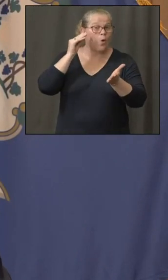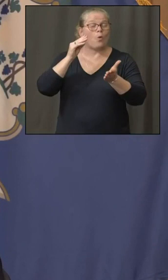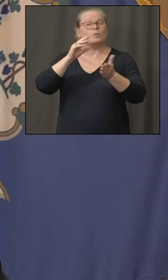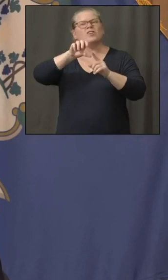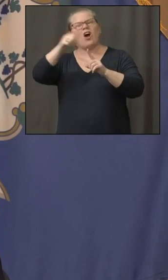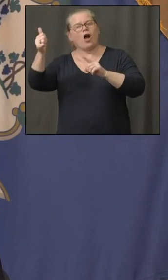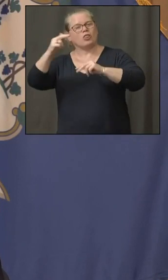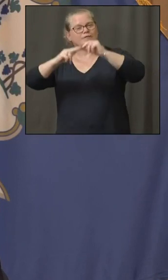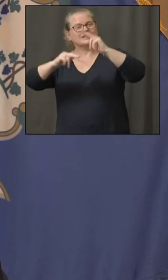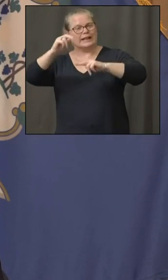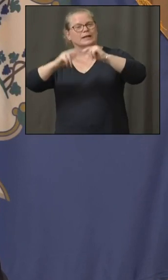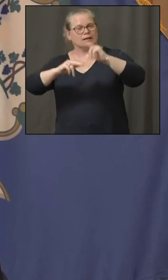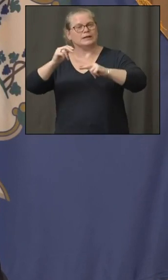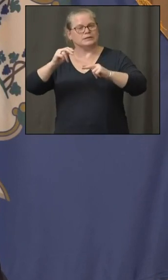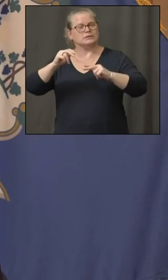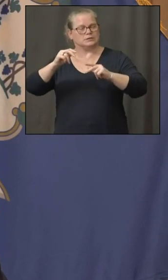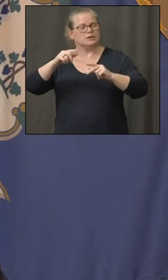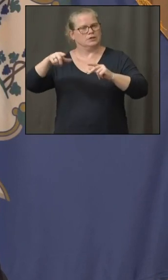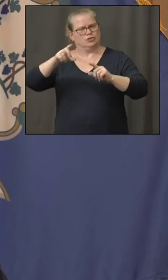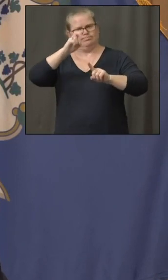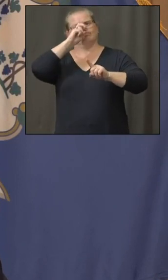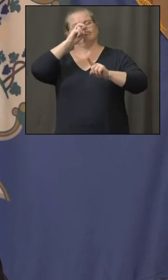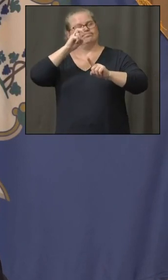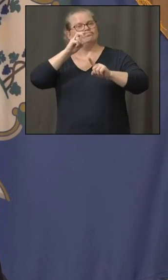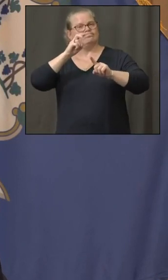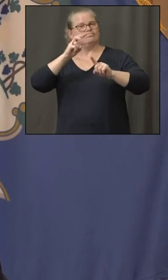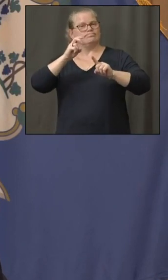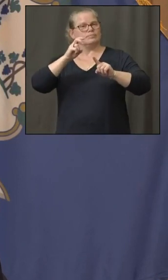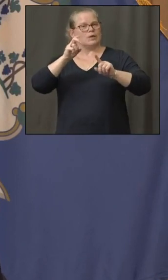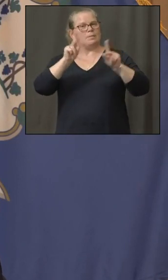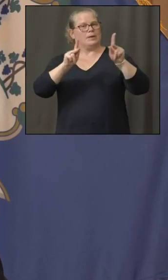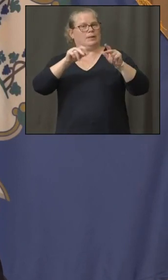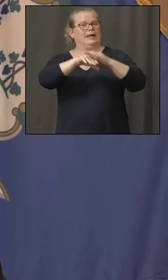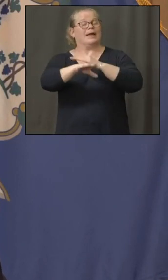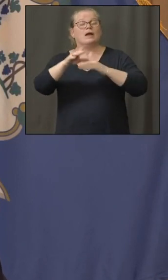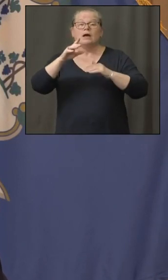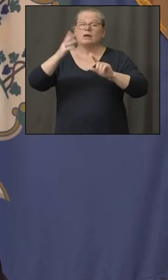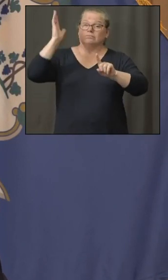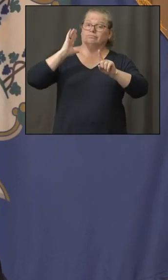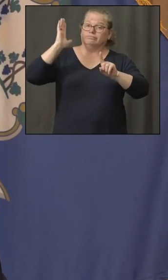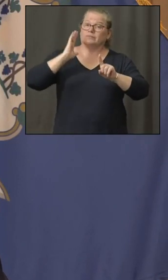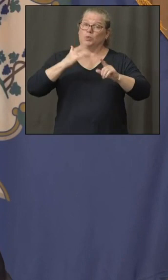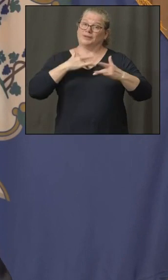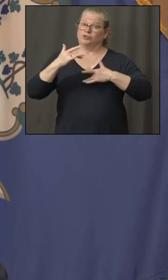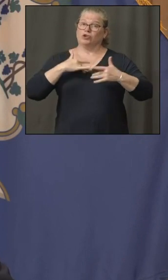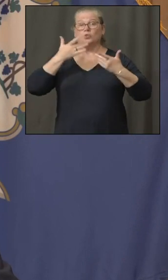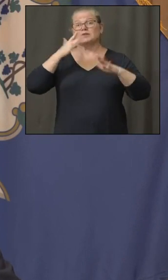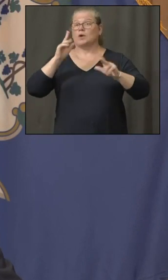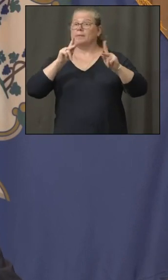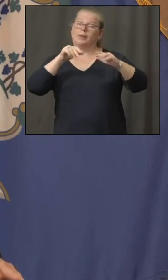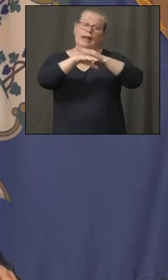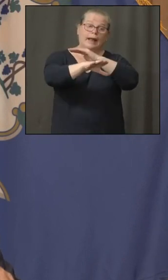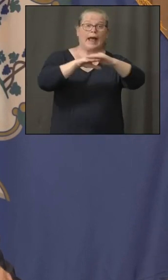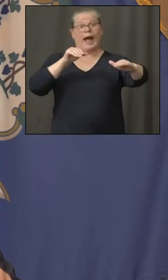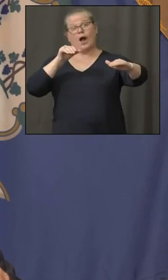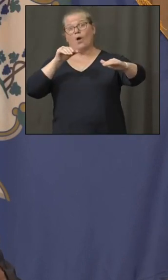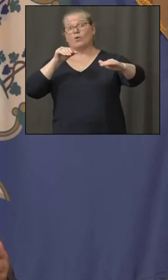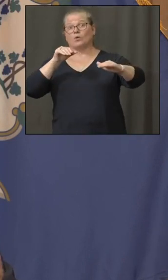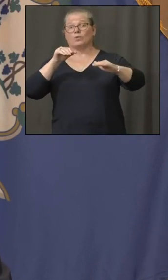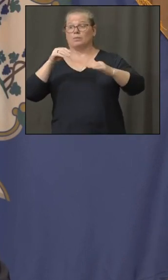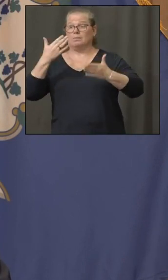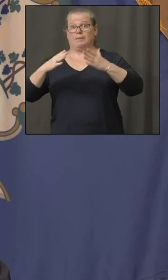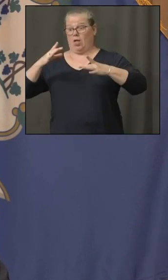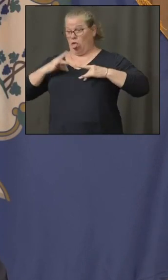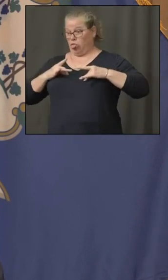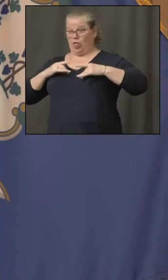for a fear about the possibility of bringing the germ in with them or taking it out. I think that because of the lower